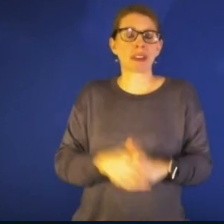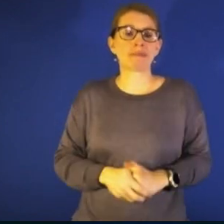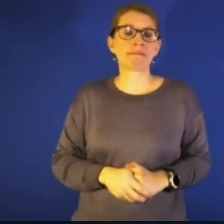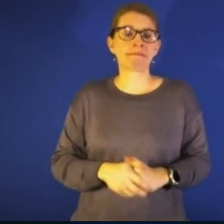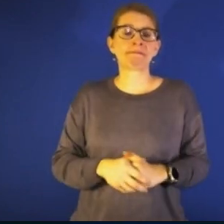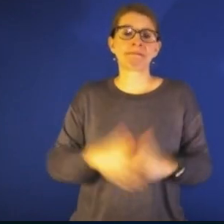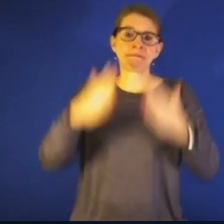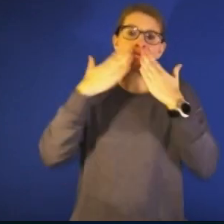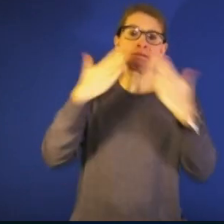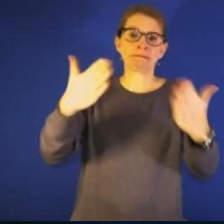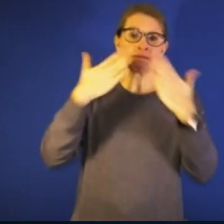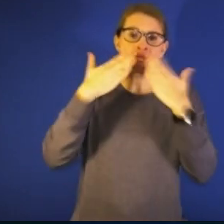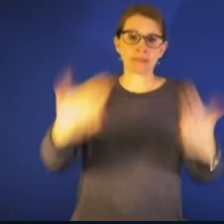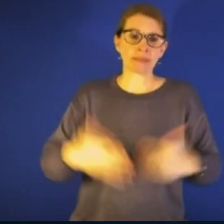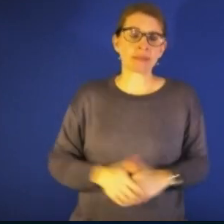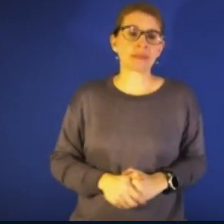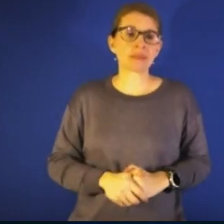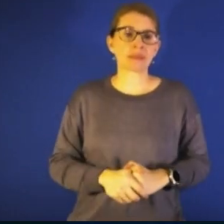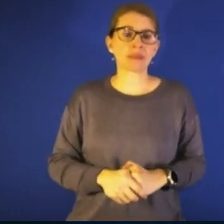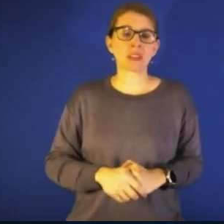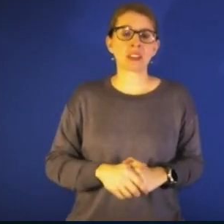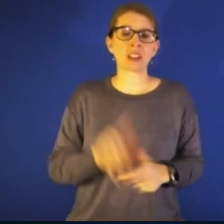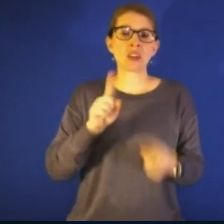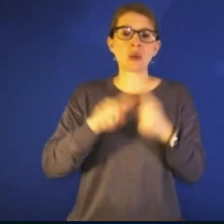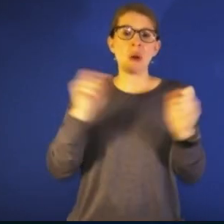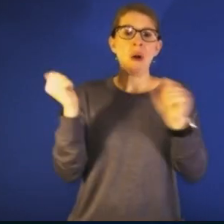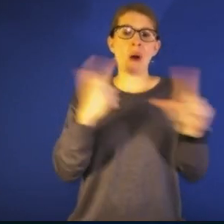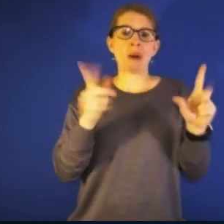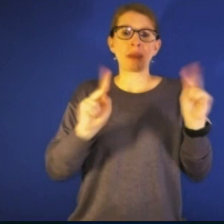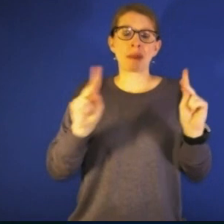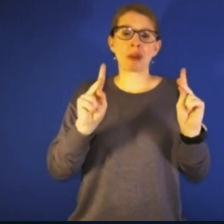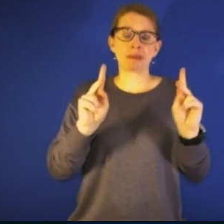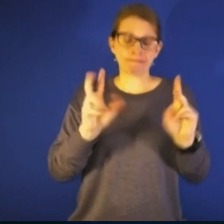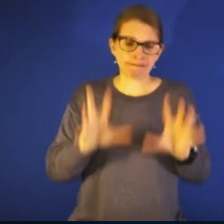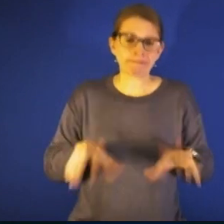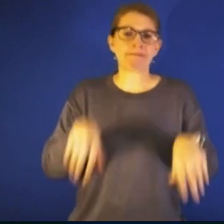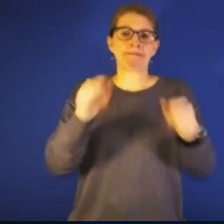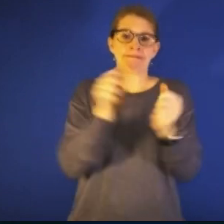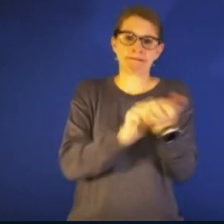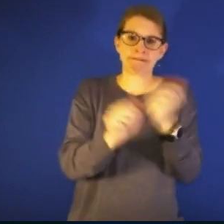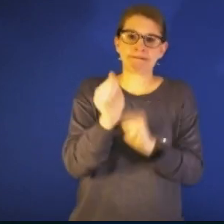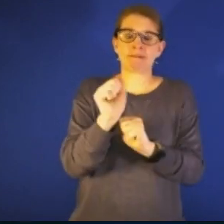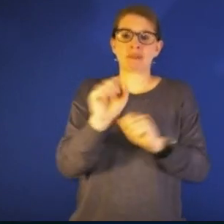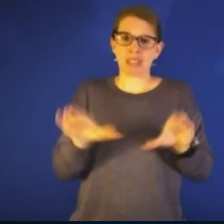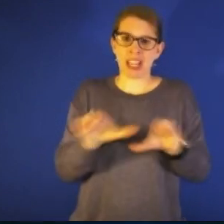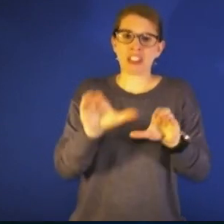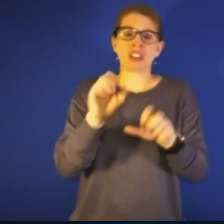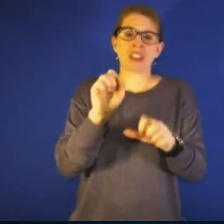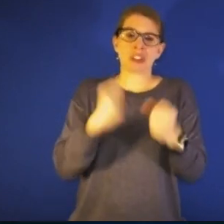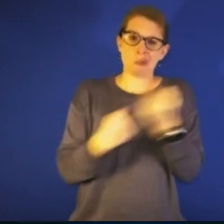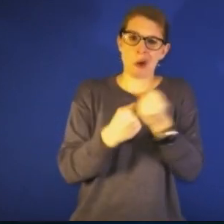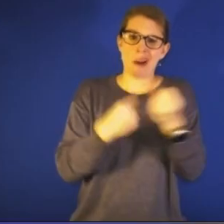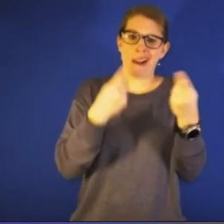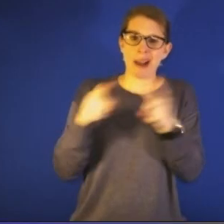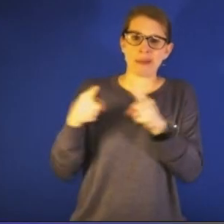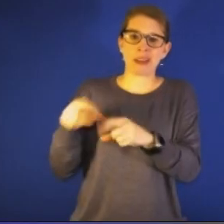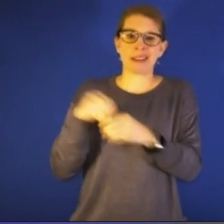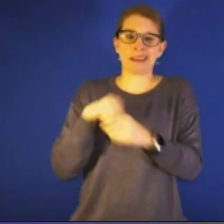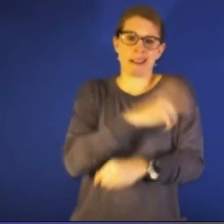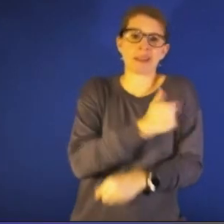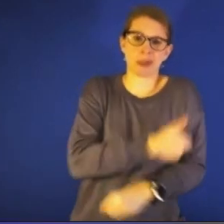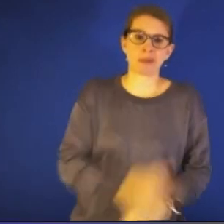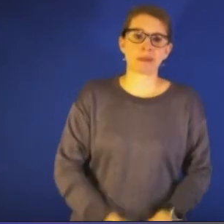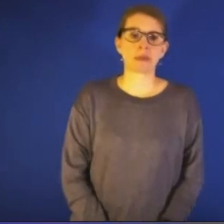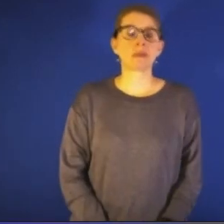thank you to all the folks out there who are taking action to help support what's going on inside a hospital, support the public. This is what we have to